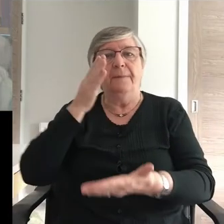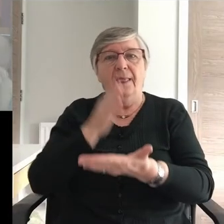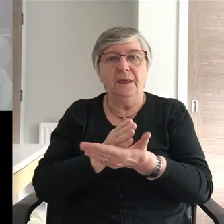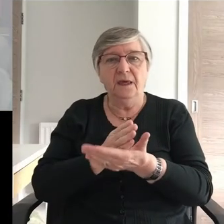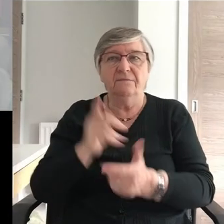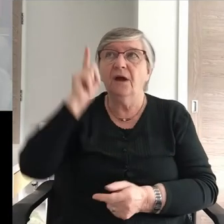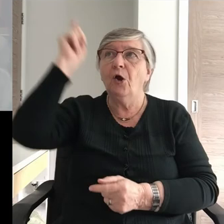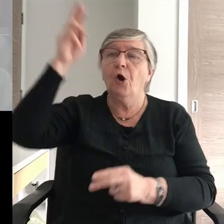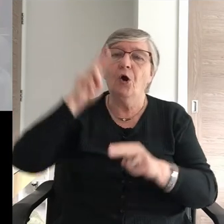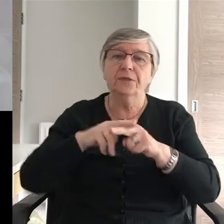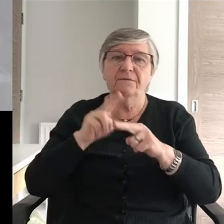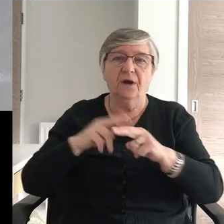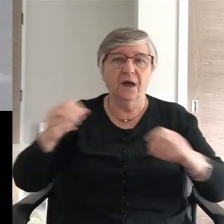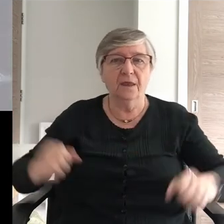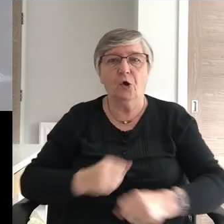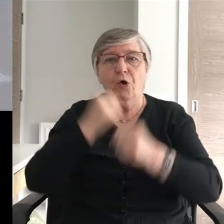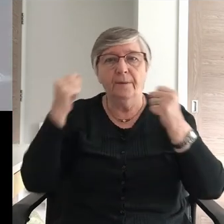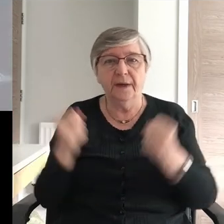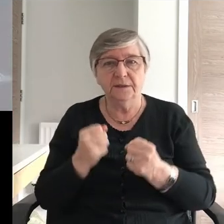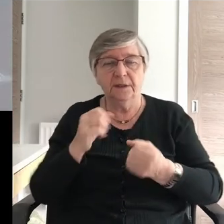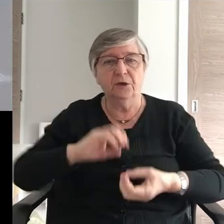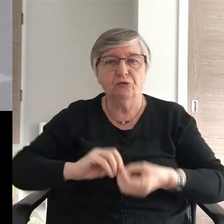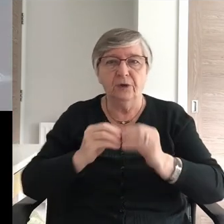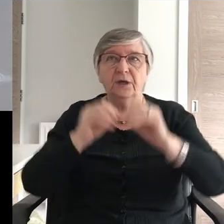I believe in God the Father,